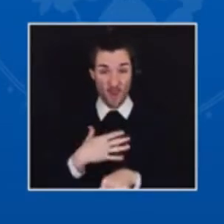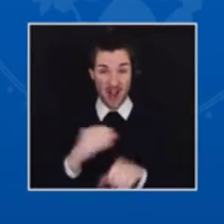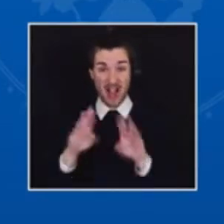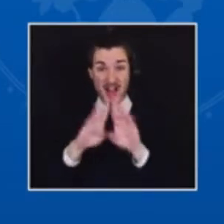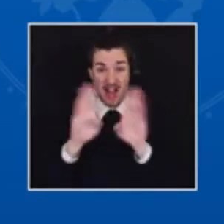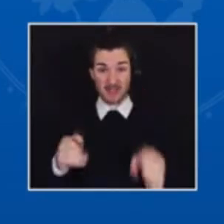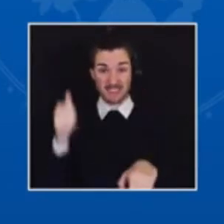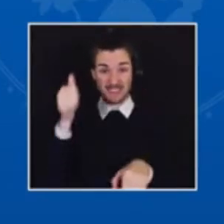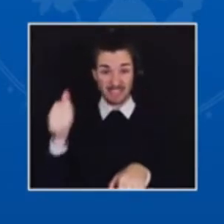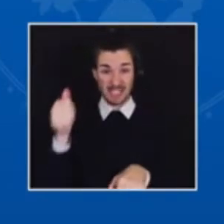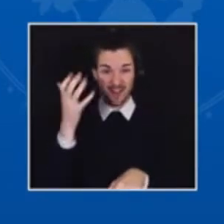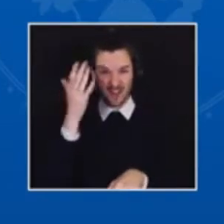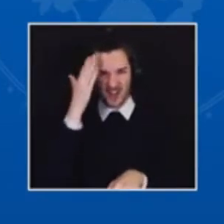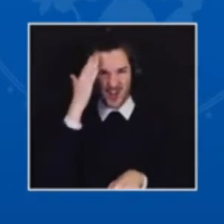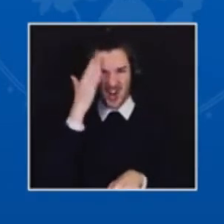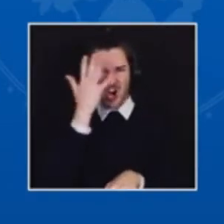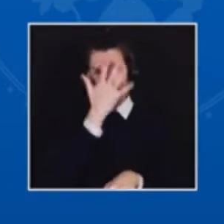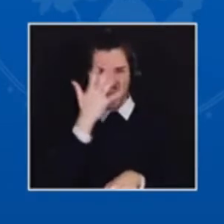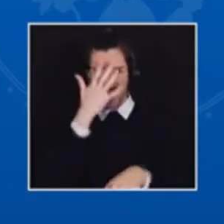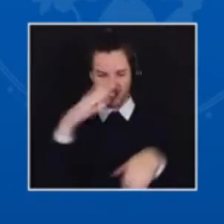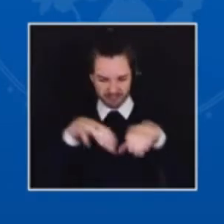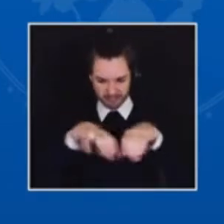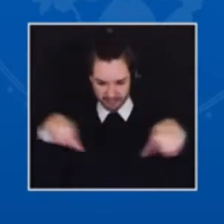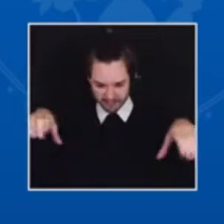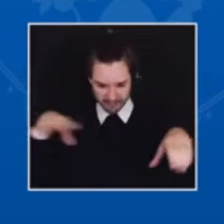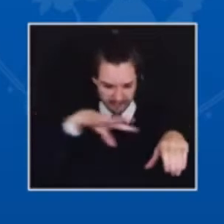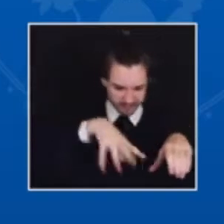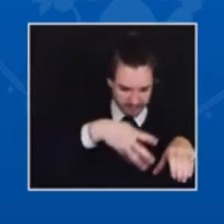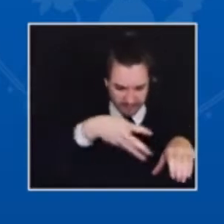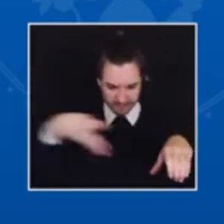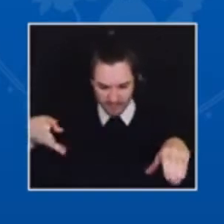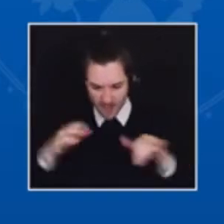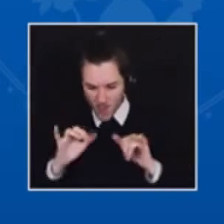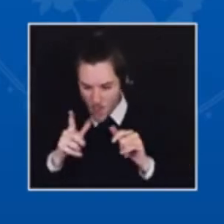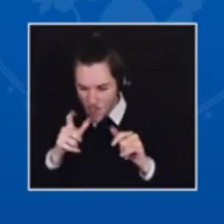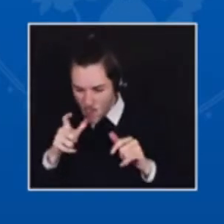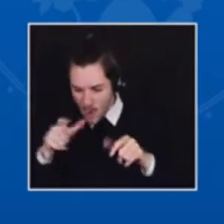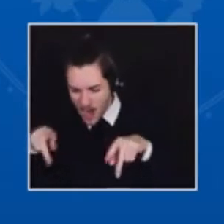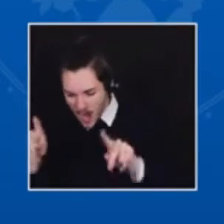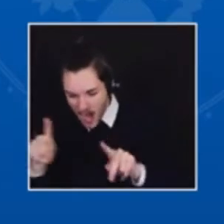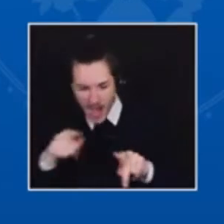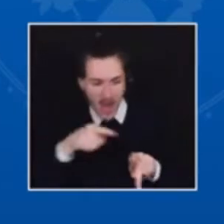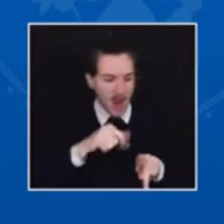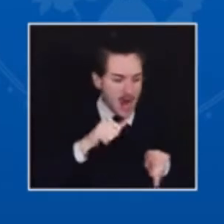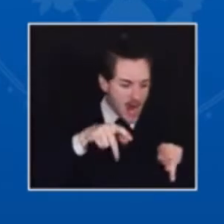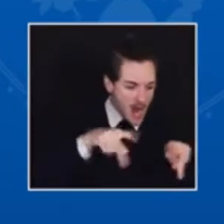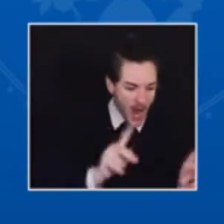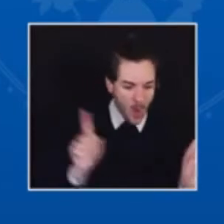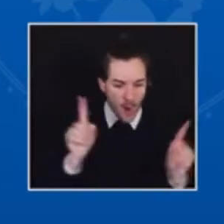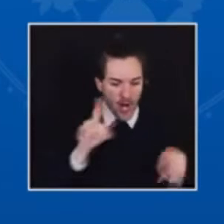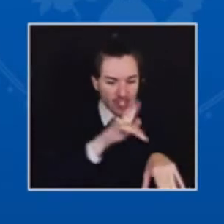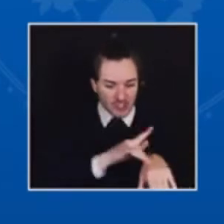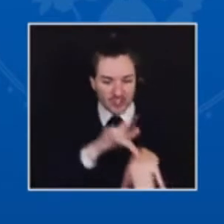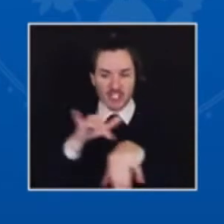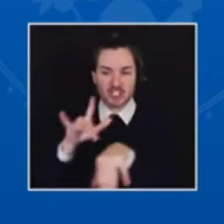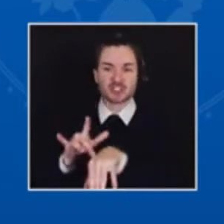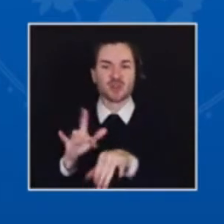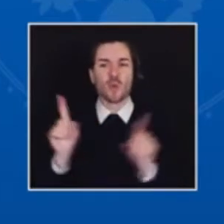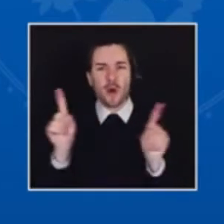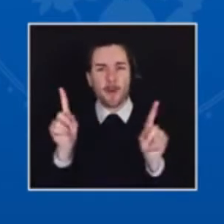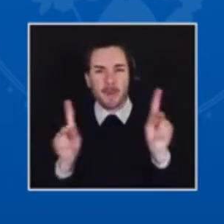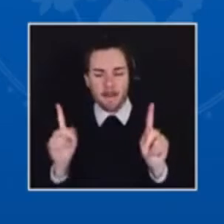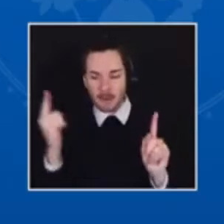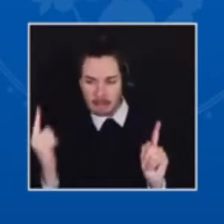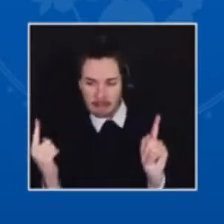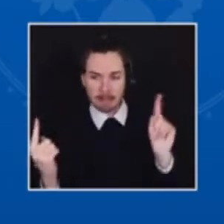us through what type of decis decisions are being made plans are being implemented to actually physically staff the premises of the White House